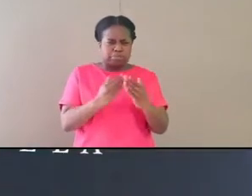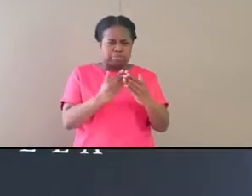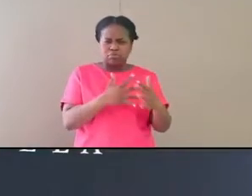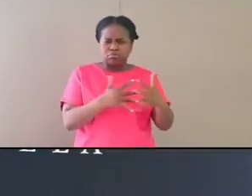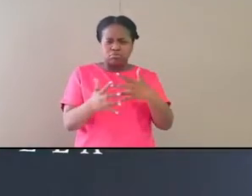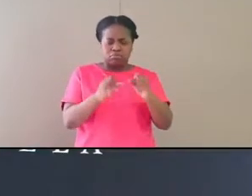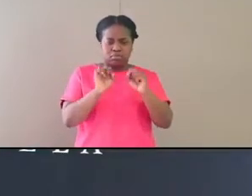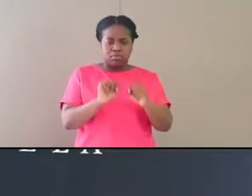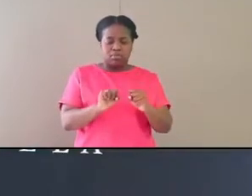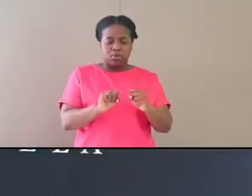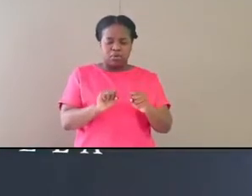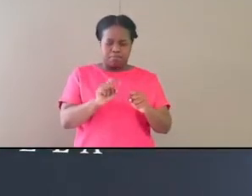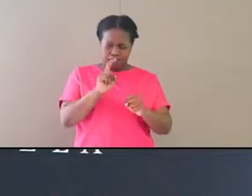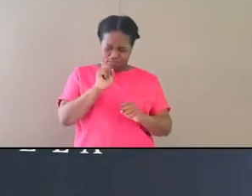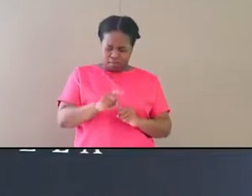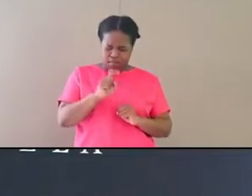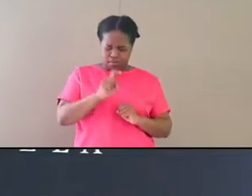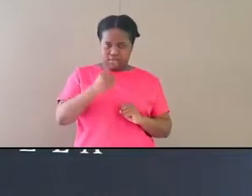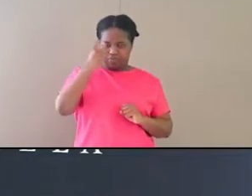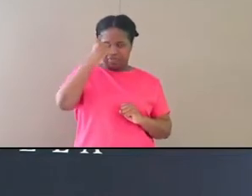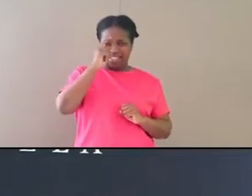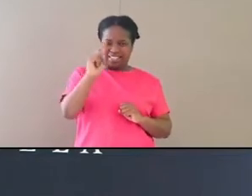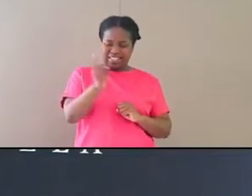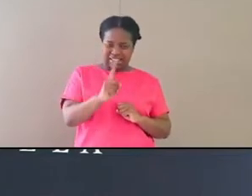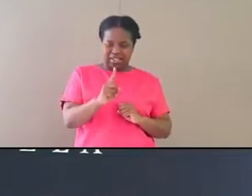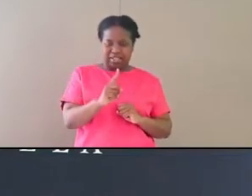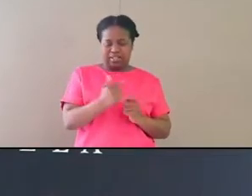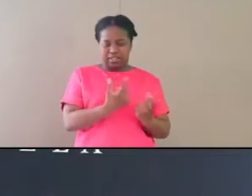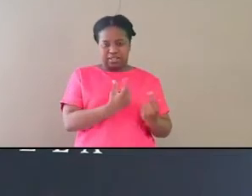we should all be asking ourselves in South Africa.